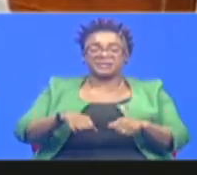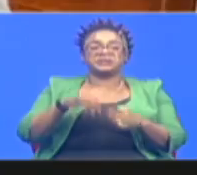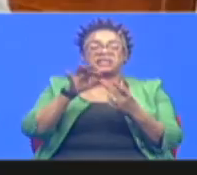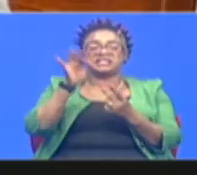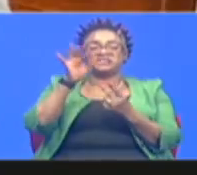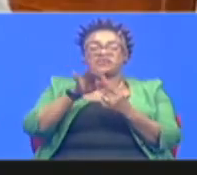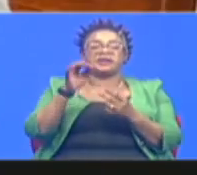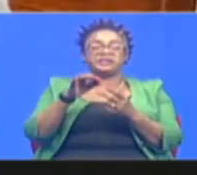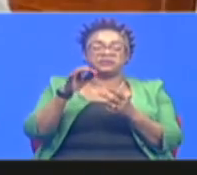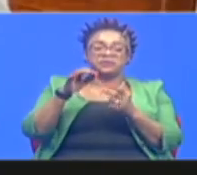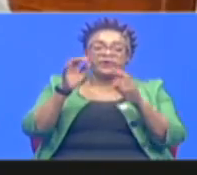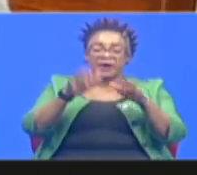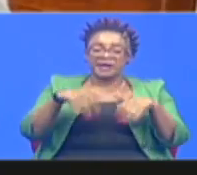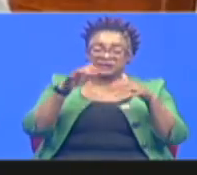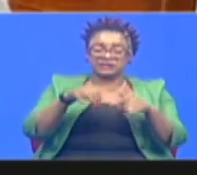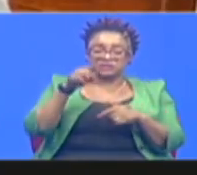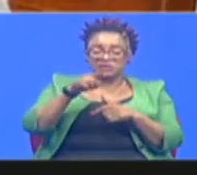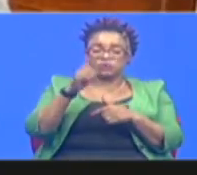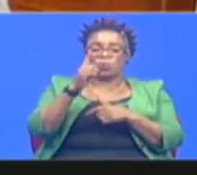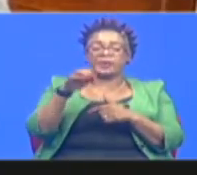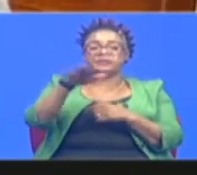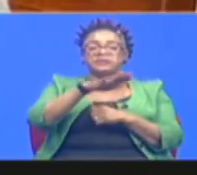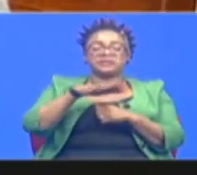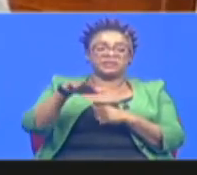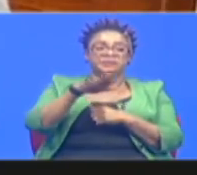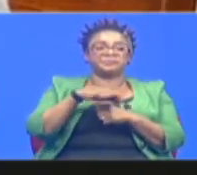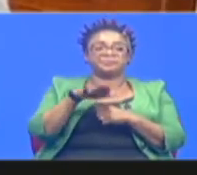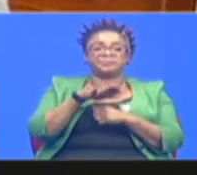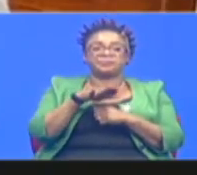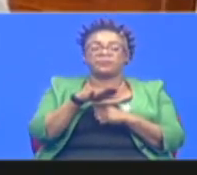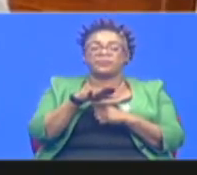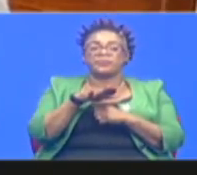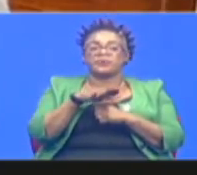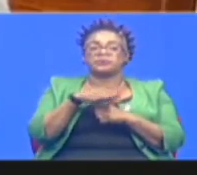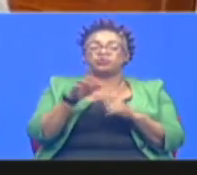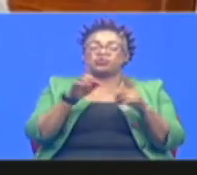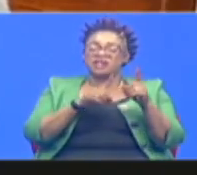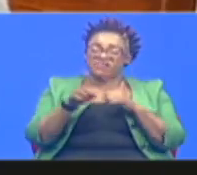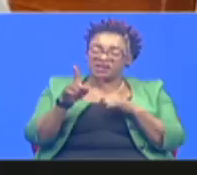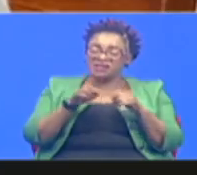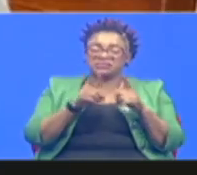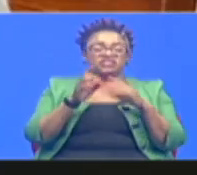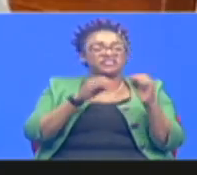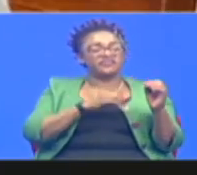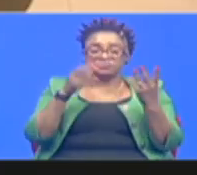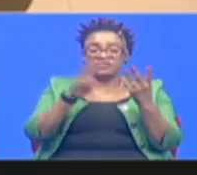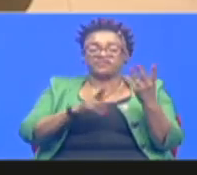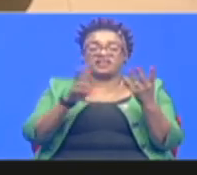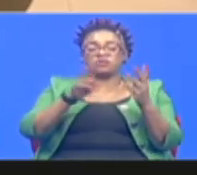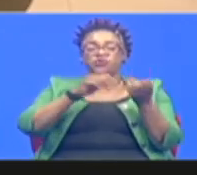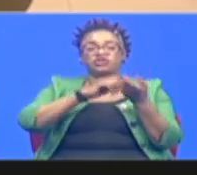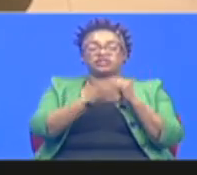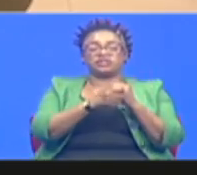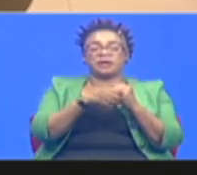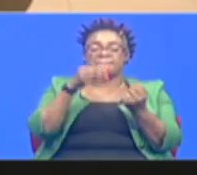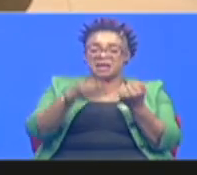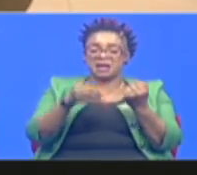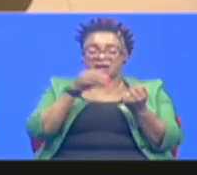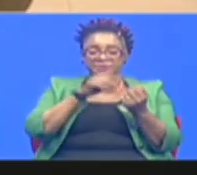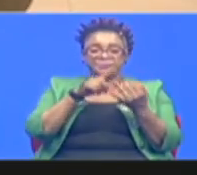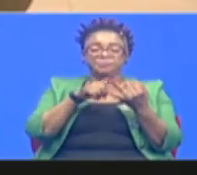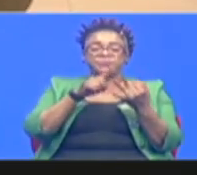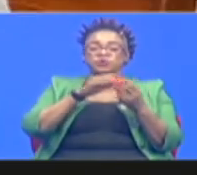is one area. You've seen, you've traveled, transfers, we are developing bananas, sweet potatoes,